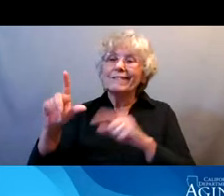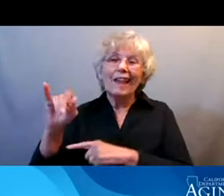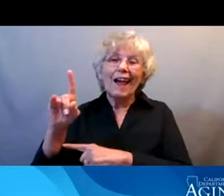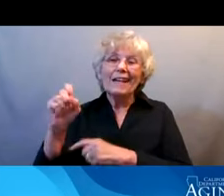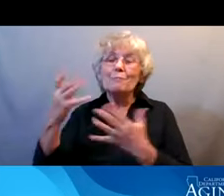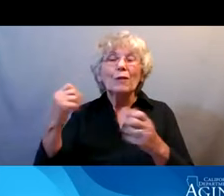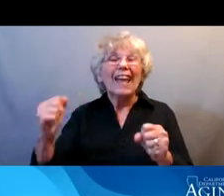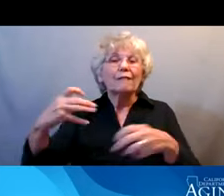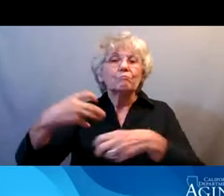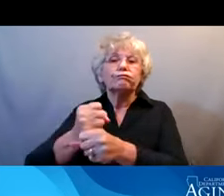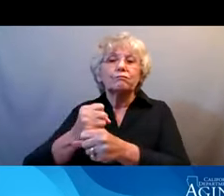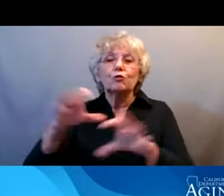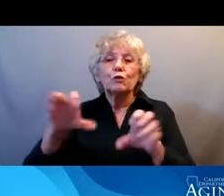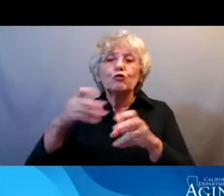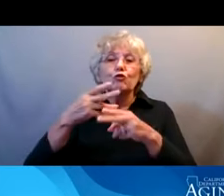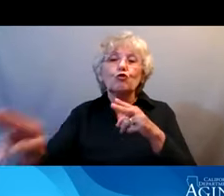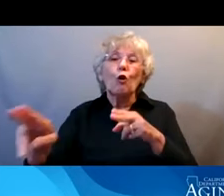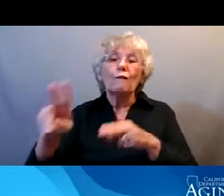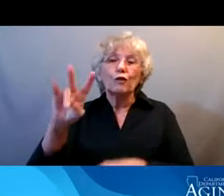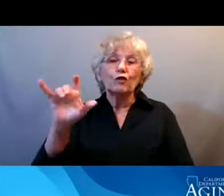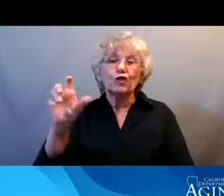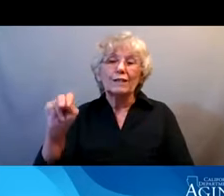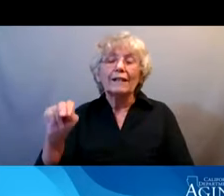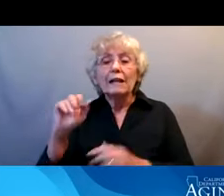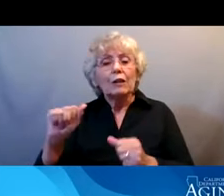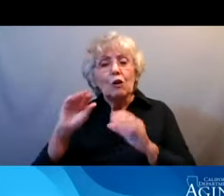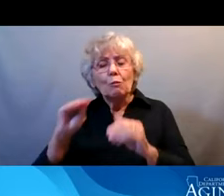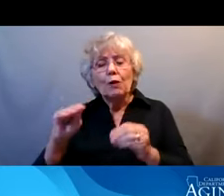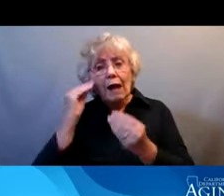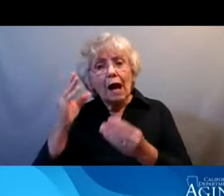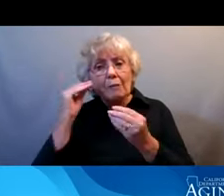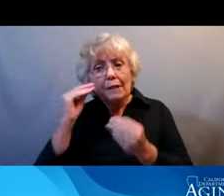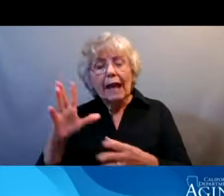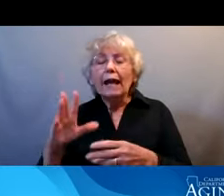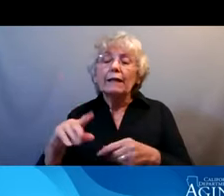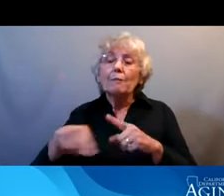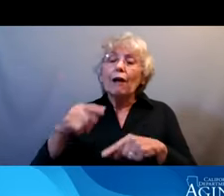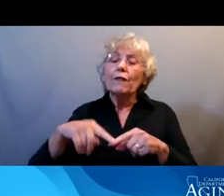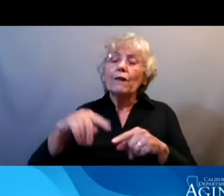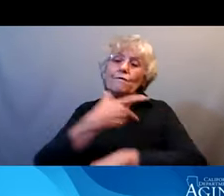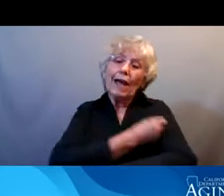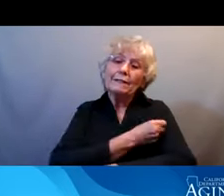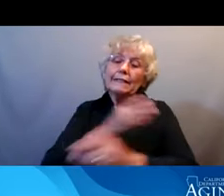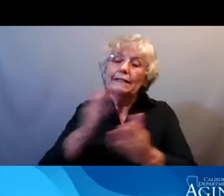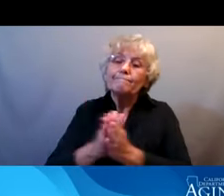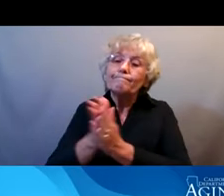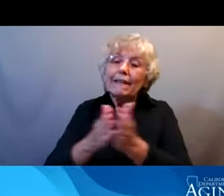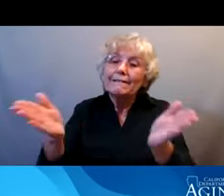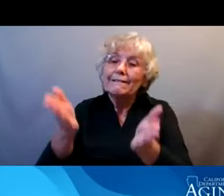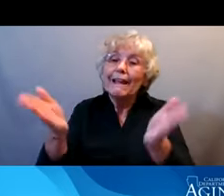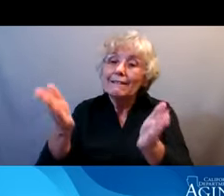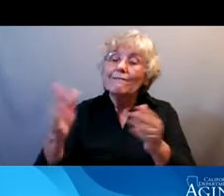version. And then Michelle, can you put an update in the chat about the vaccine incentive guidance that's coming out onto the Older Americans Act programs as